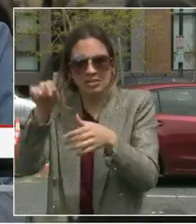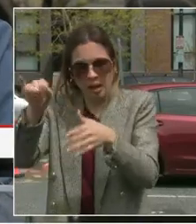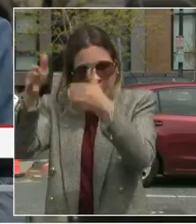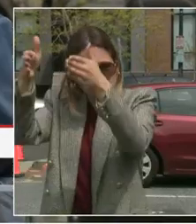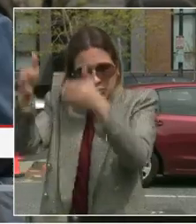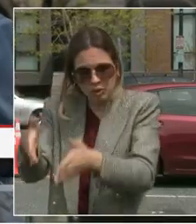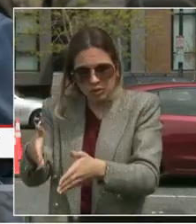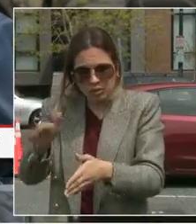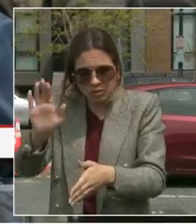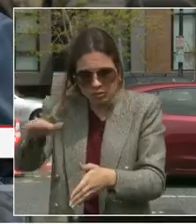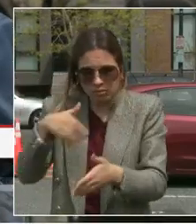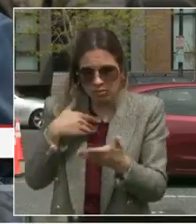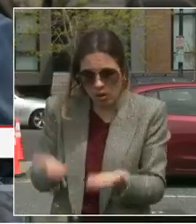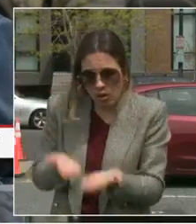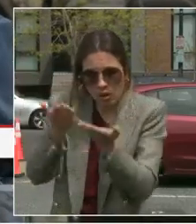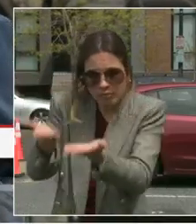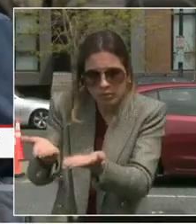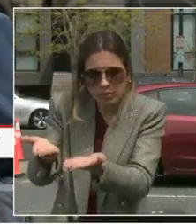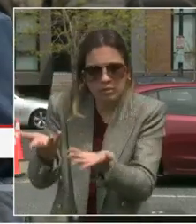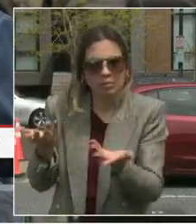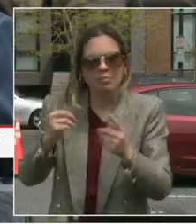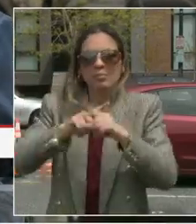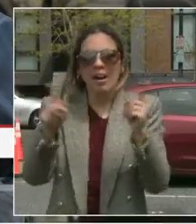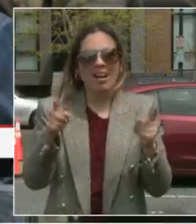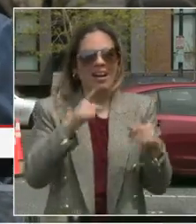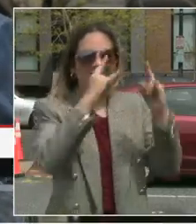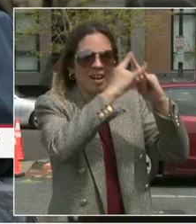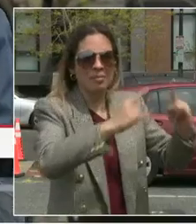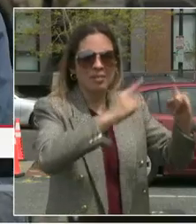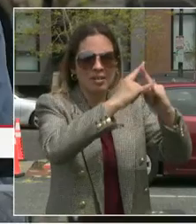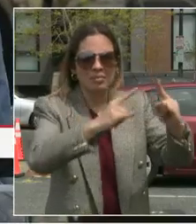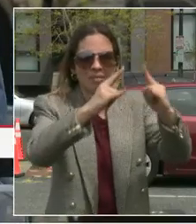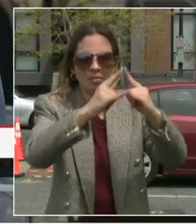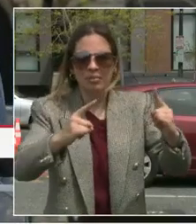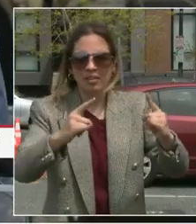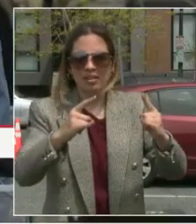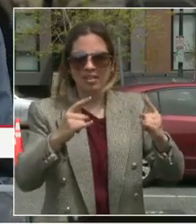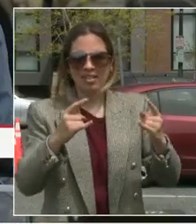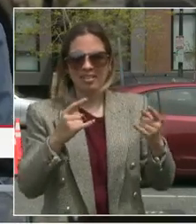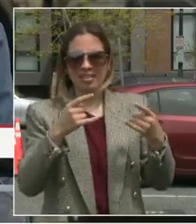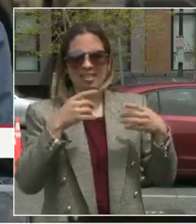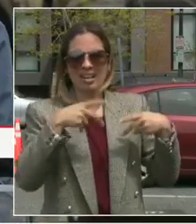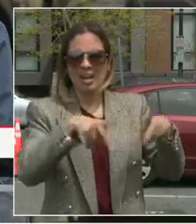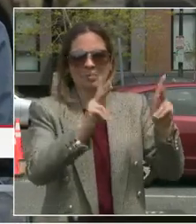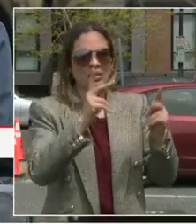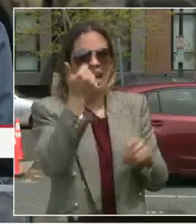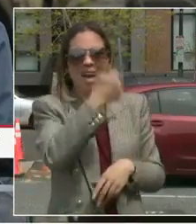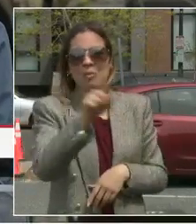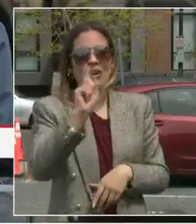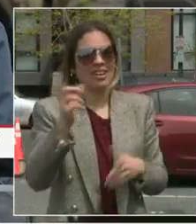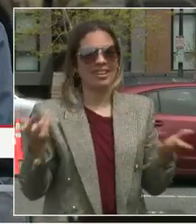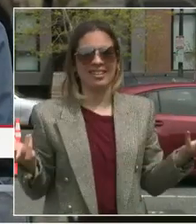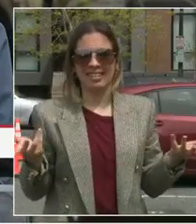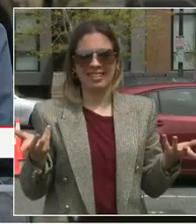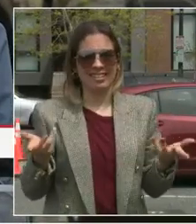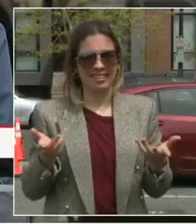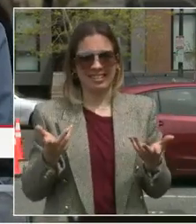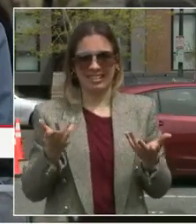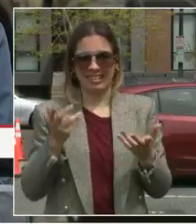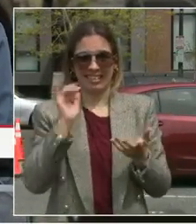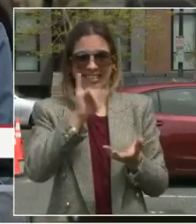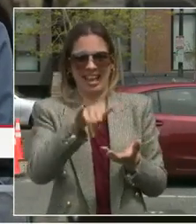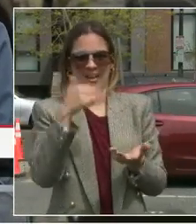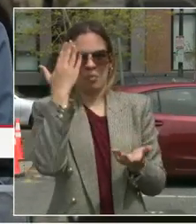services, but their encampments aren't permitted anywhere. And that's why we want all